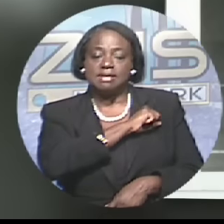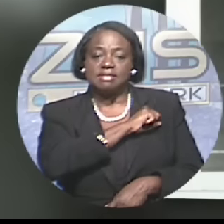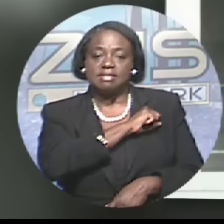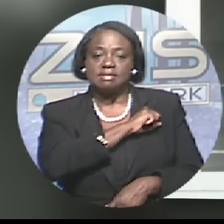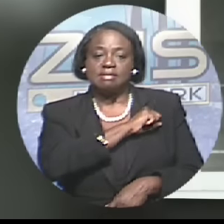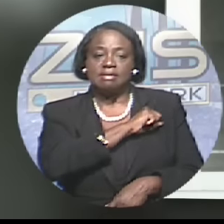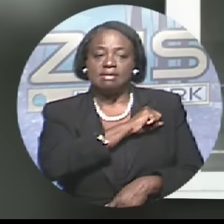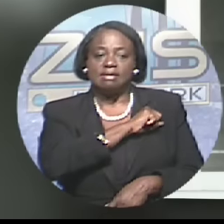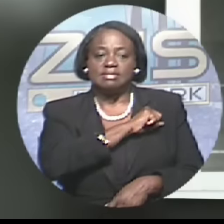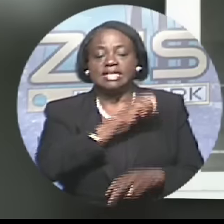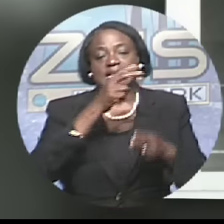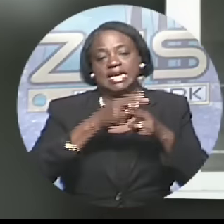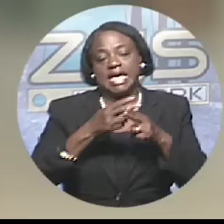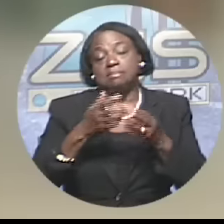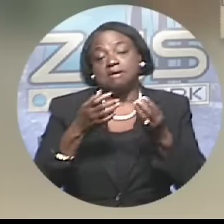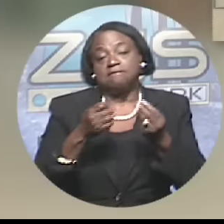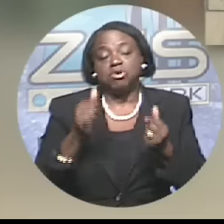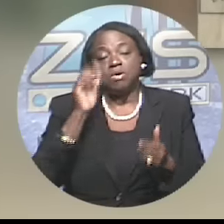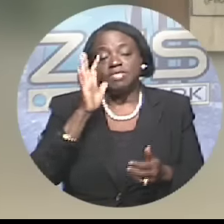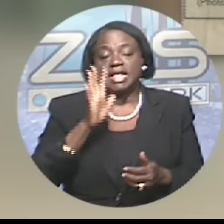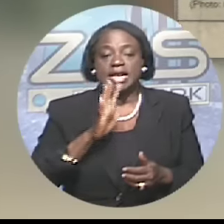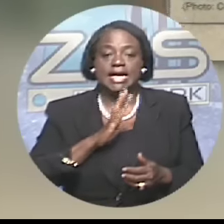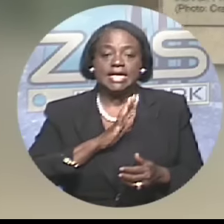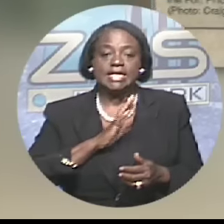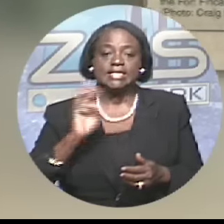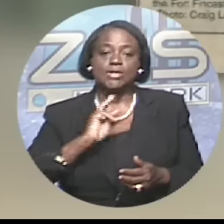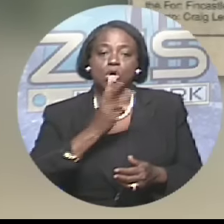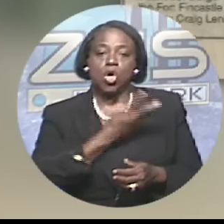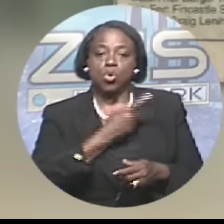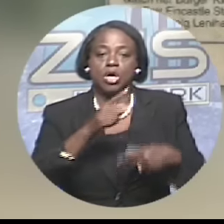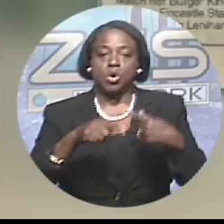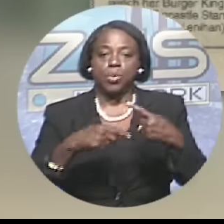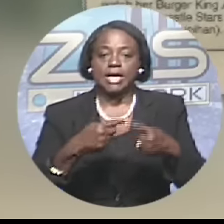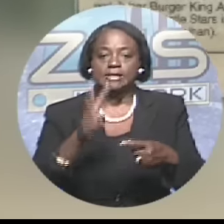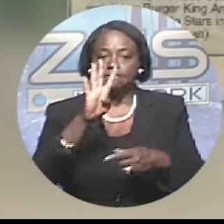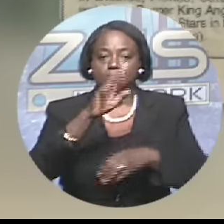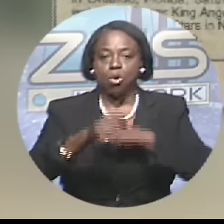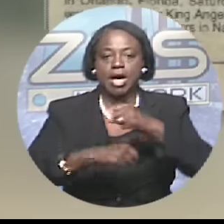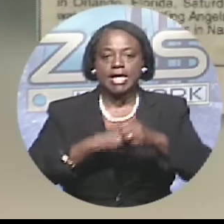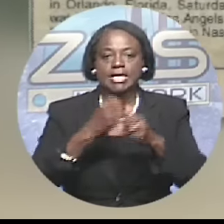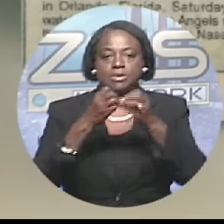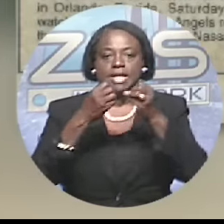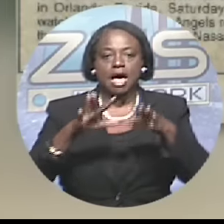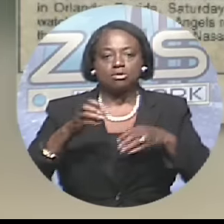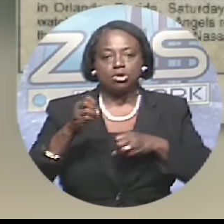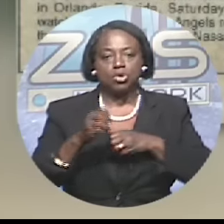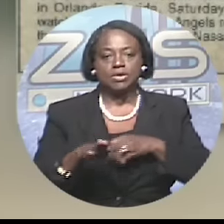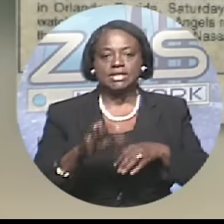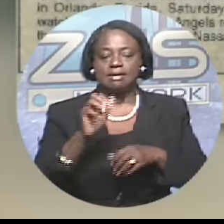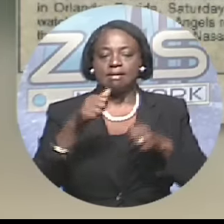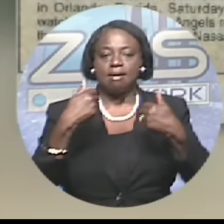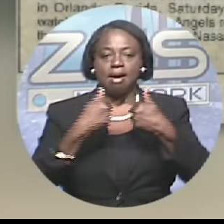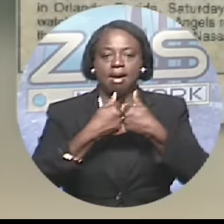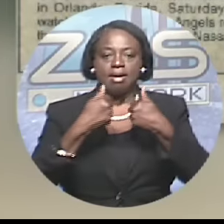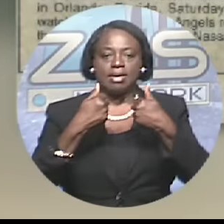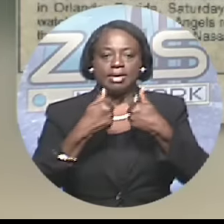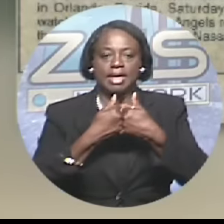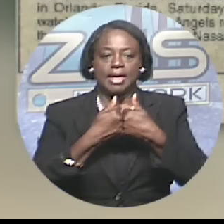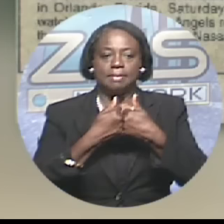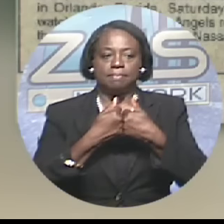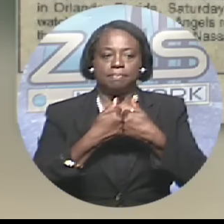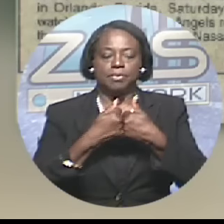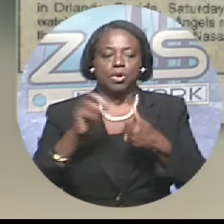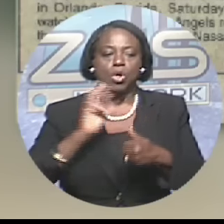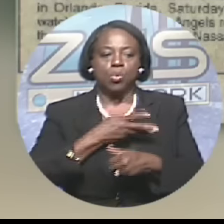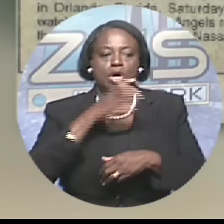forget anyone, forgive me. But we went 4 years without losing a game. We